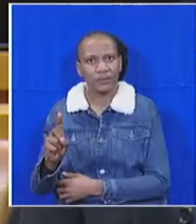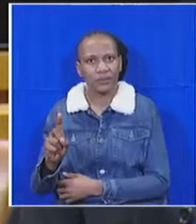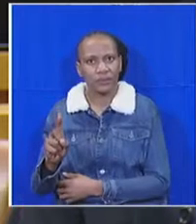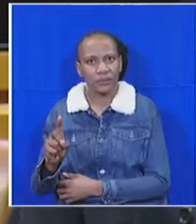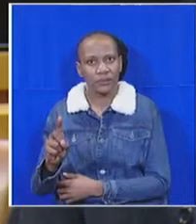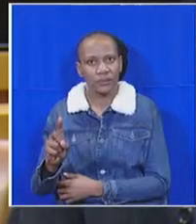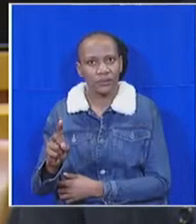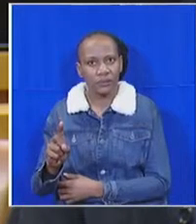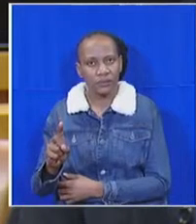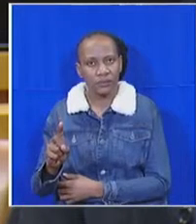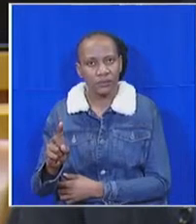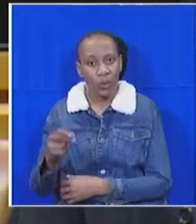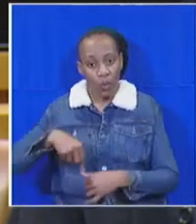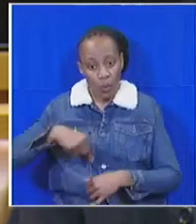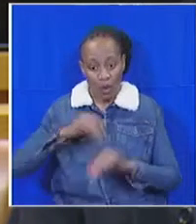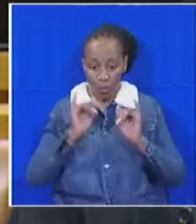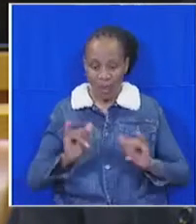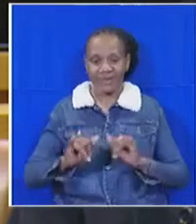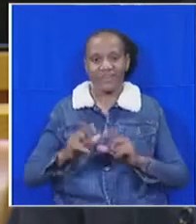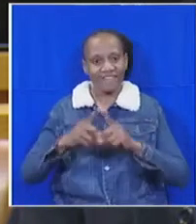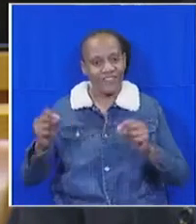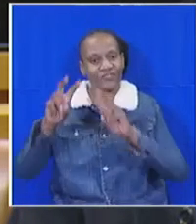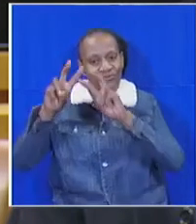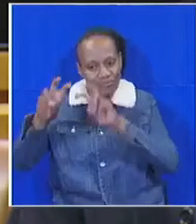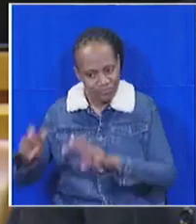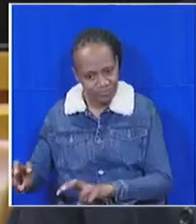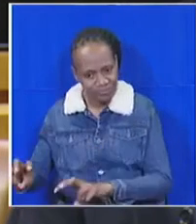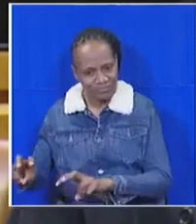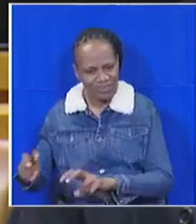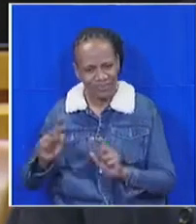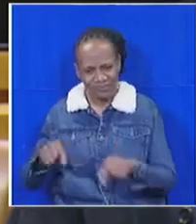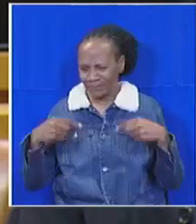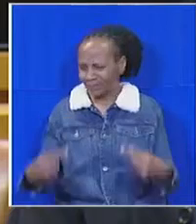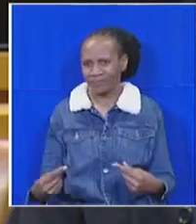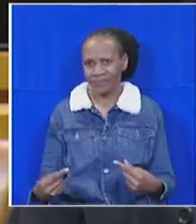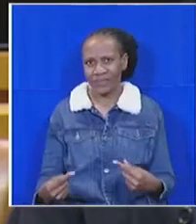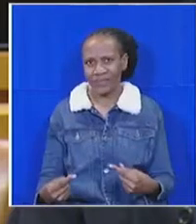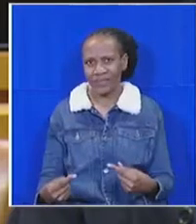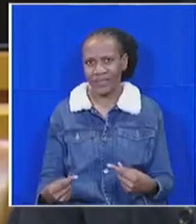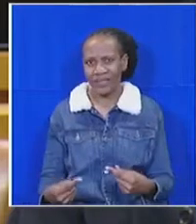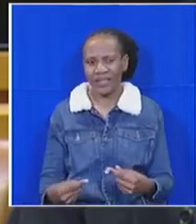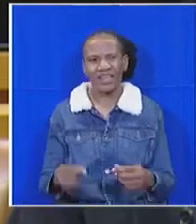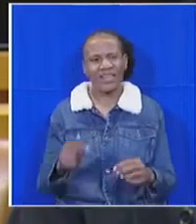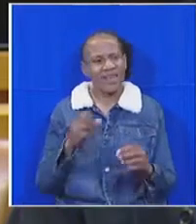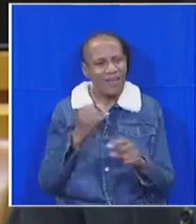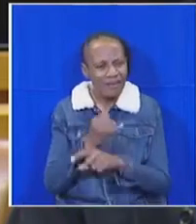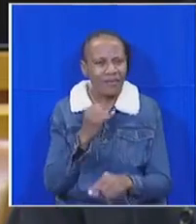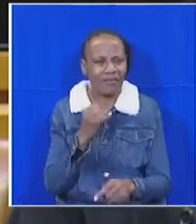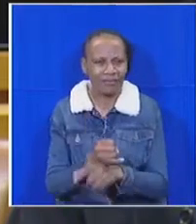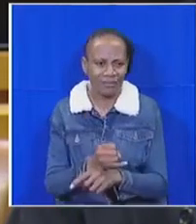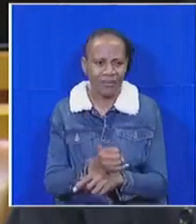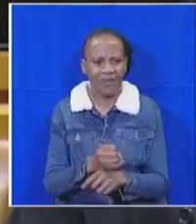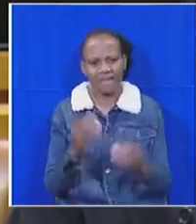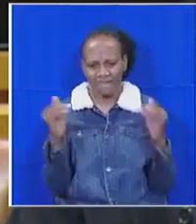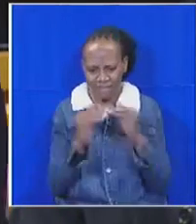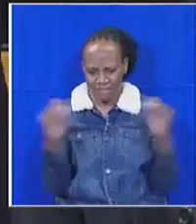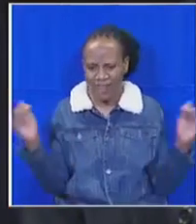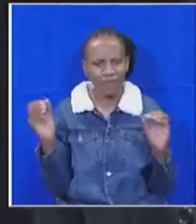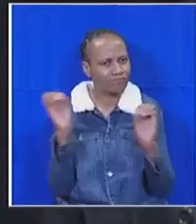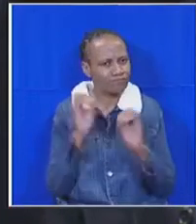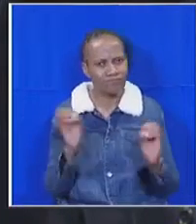such an investigation. It will be jumping the gun. It will be prejudicial to the member, because